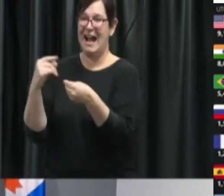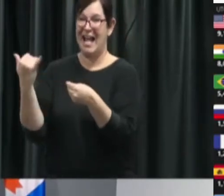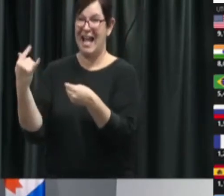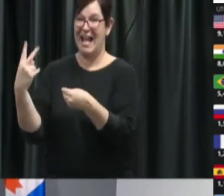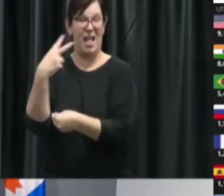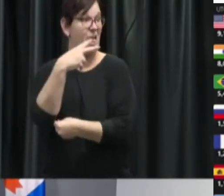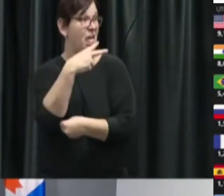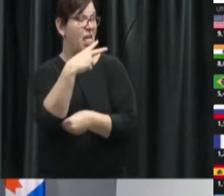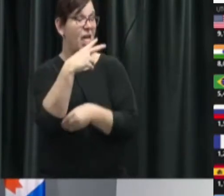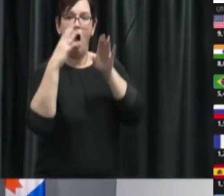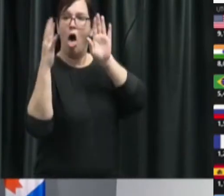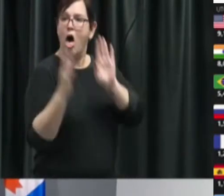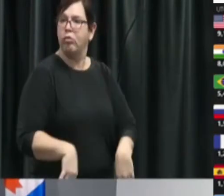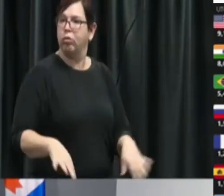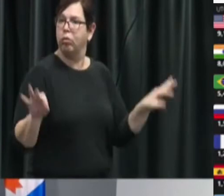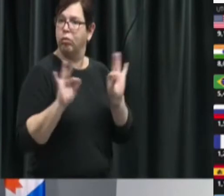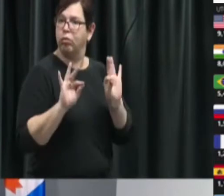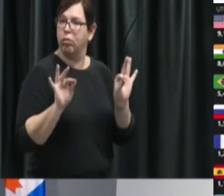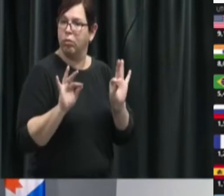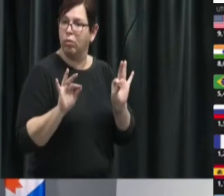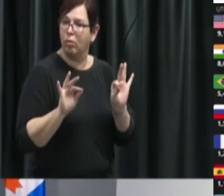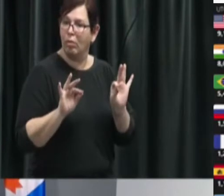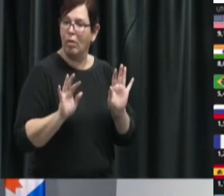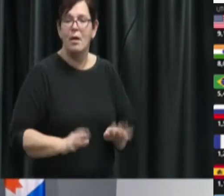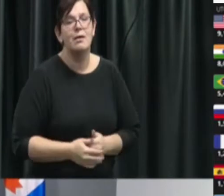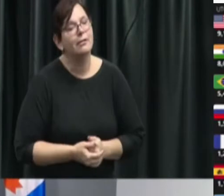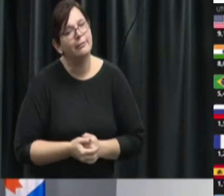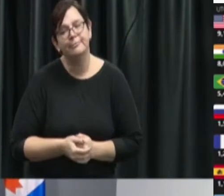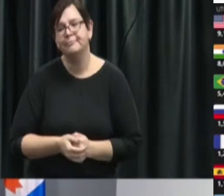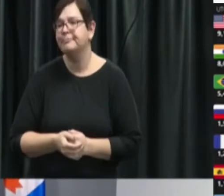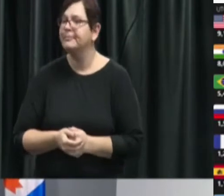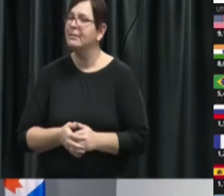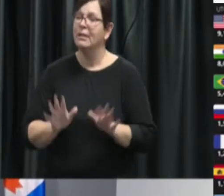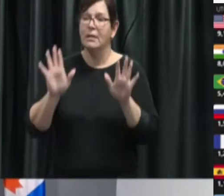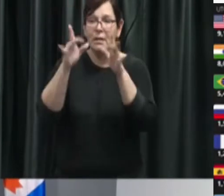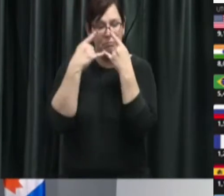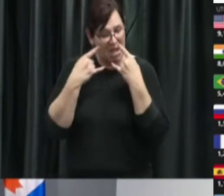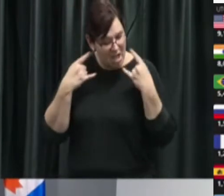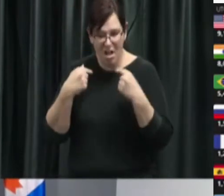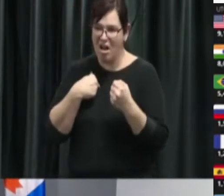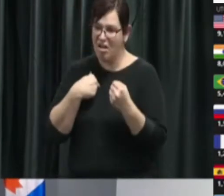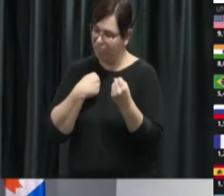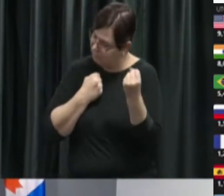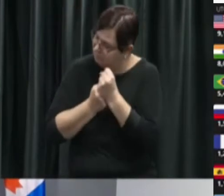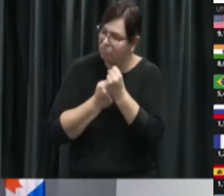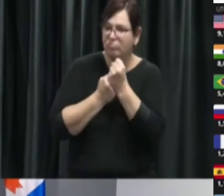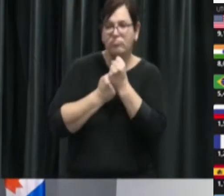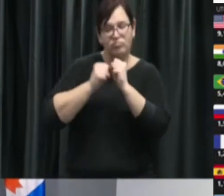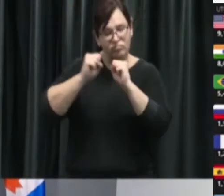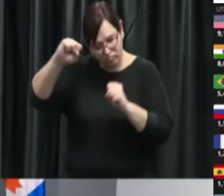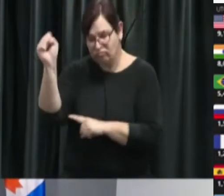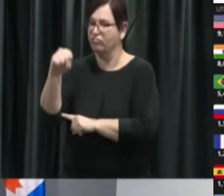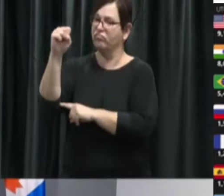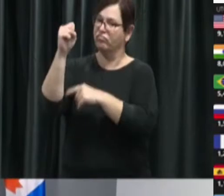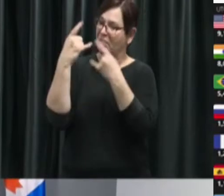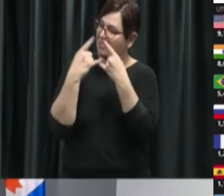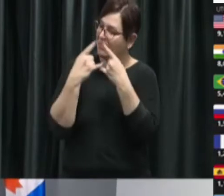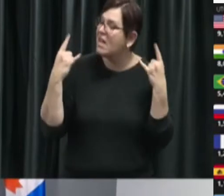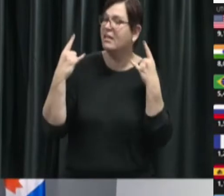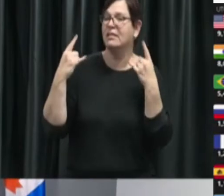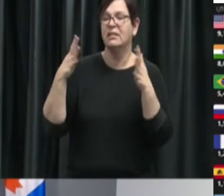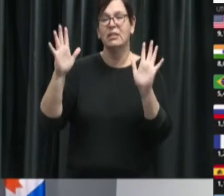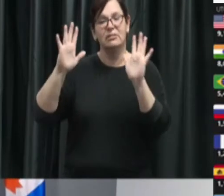wearing a mask. I'm one of those who believes that people should wear masks as often as they can, for as long as they can, in as many places as they possibly can,